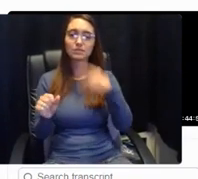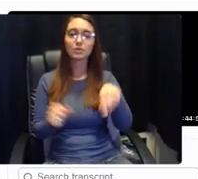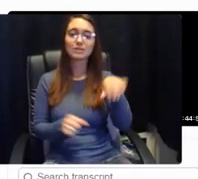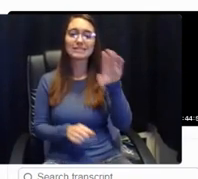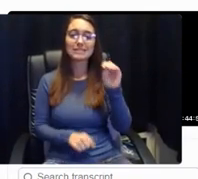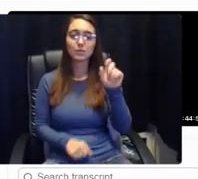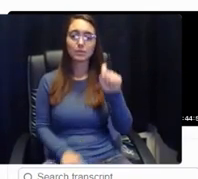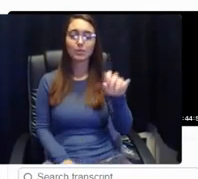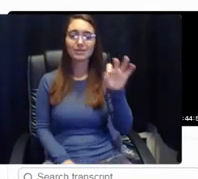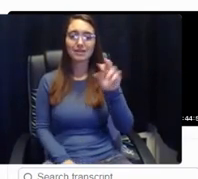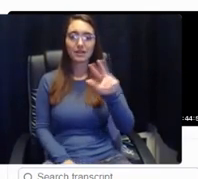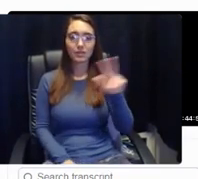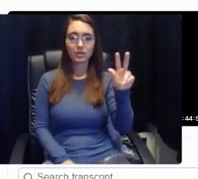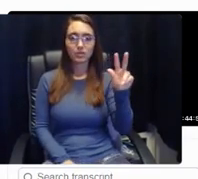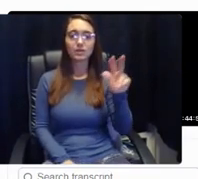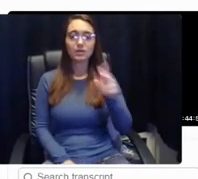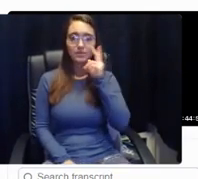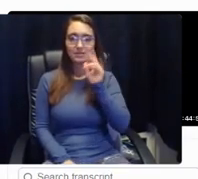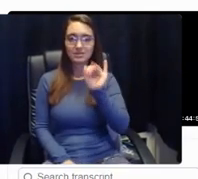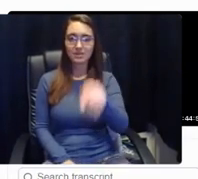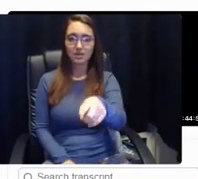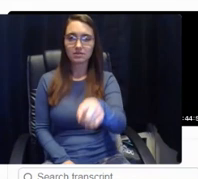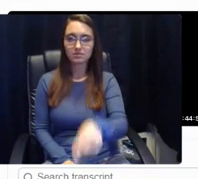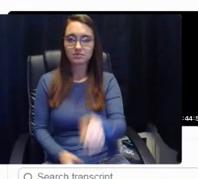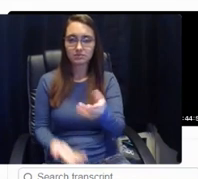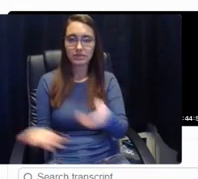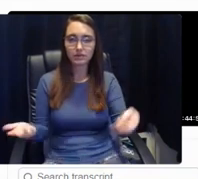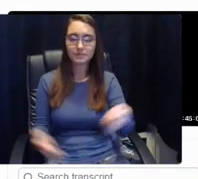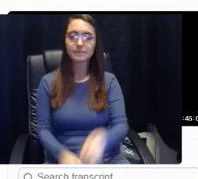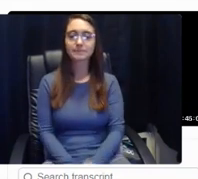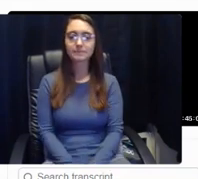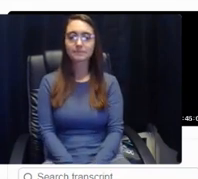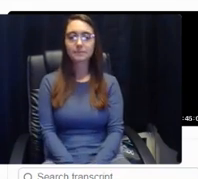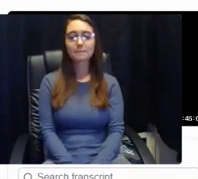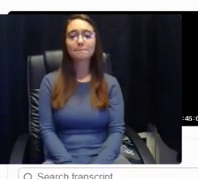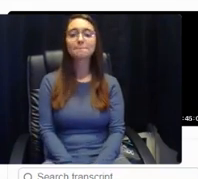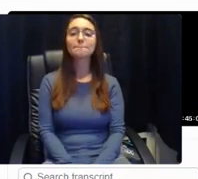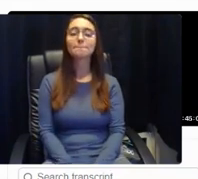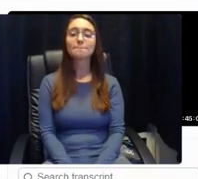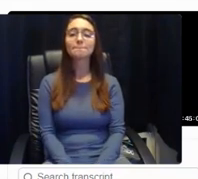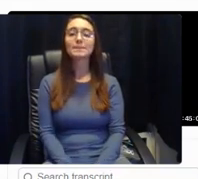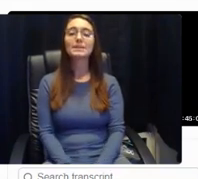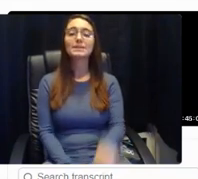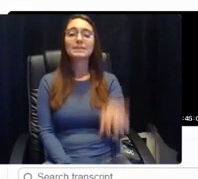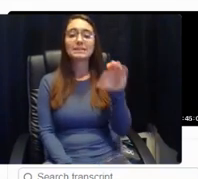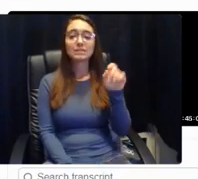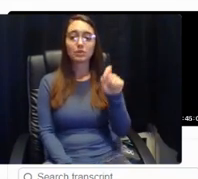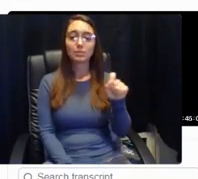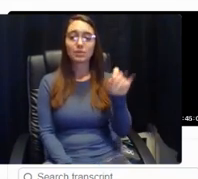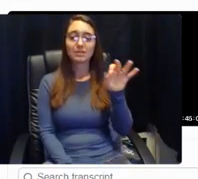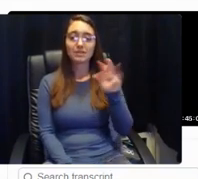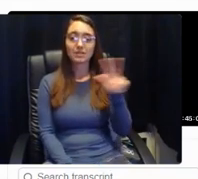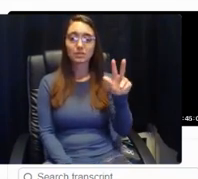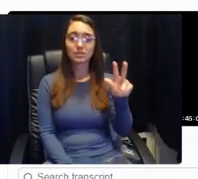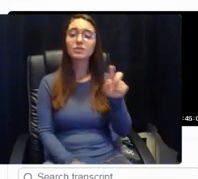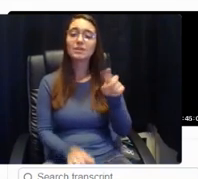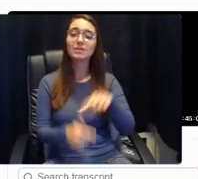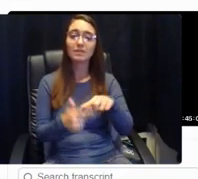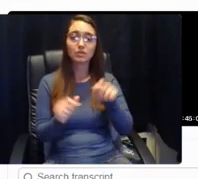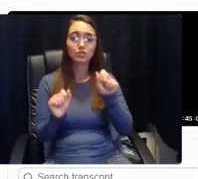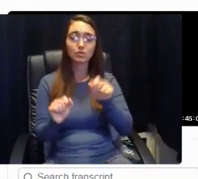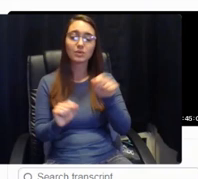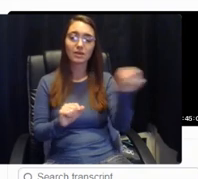0.933, and that is reading right here. And the 0.933, one can plug in this particular